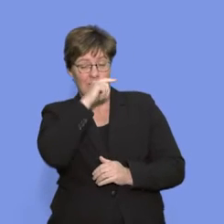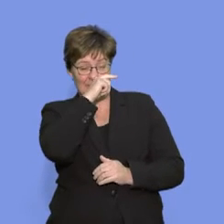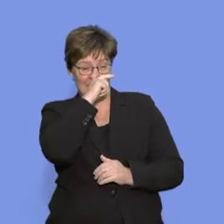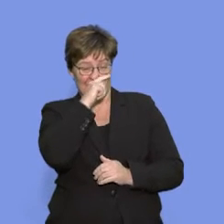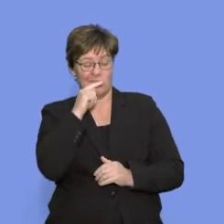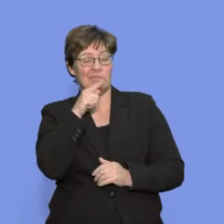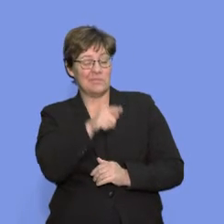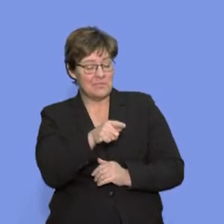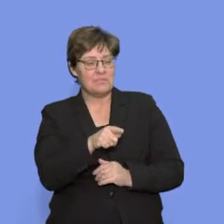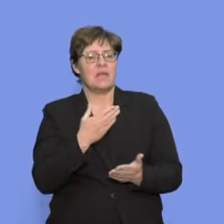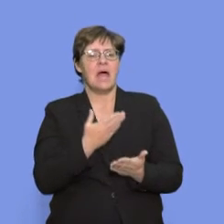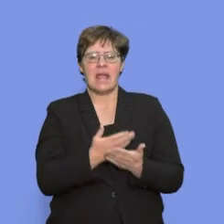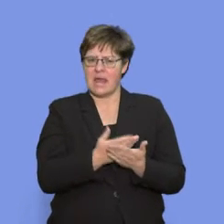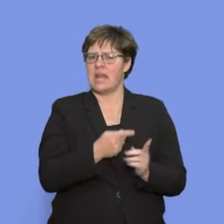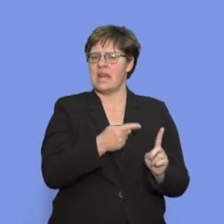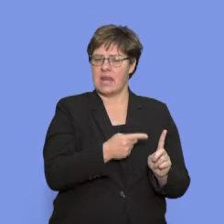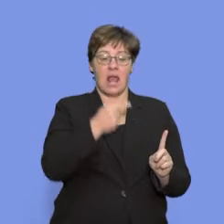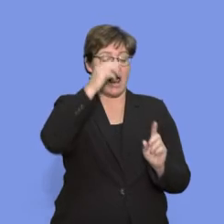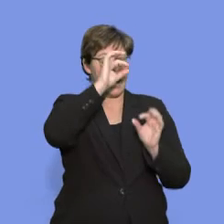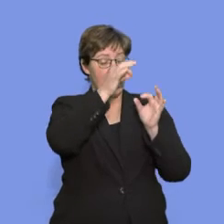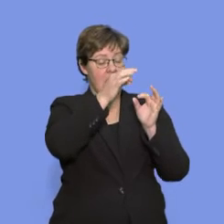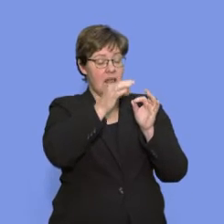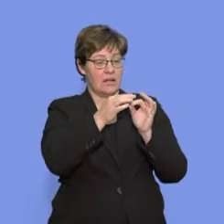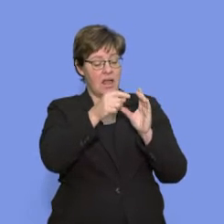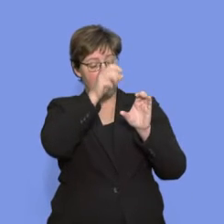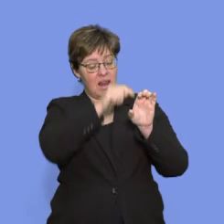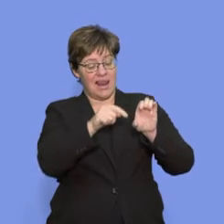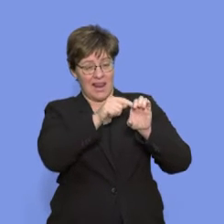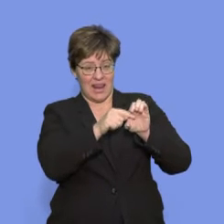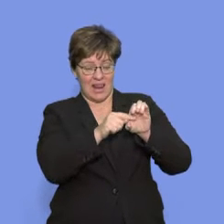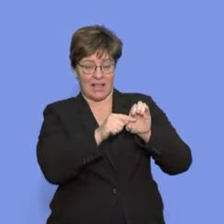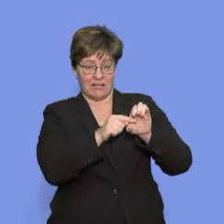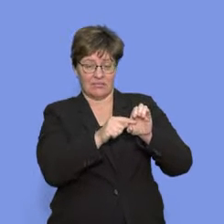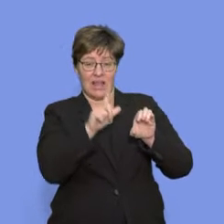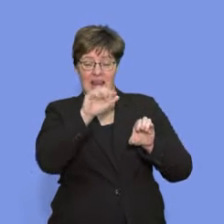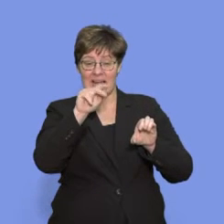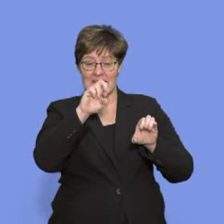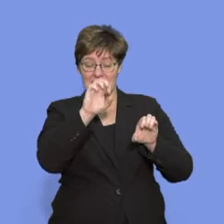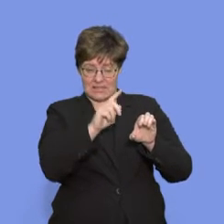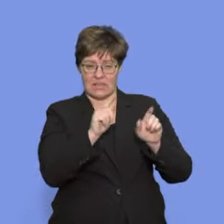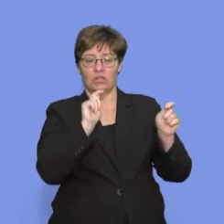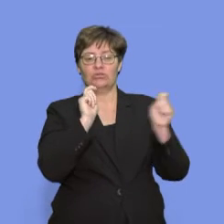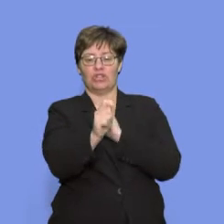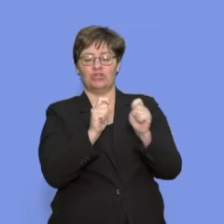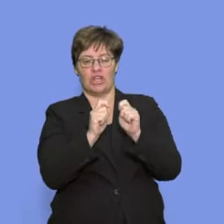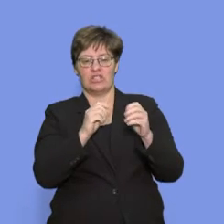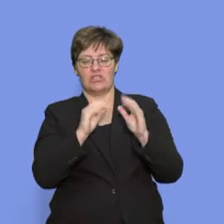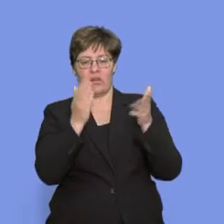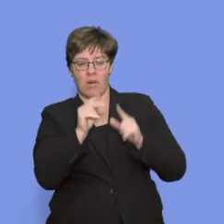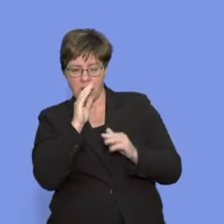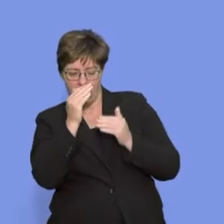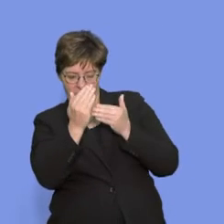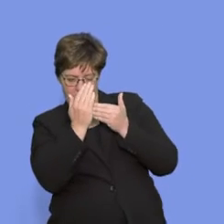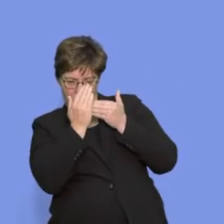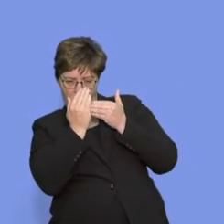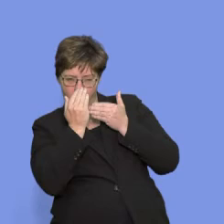that's the ability of the lens to change shape of the lens to focus on a near or distant object,